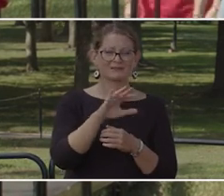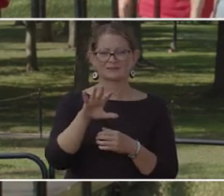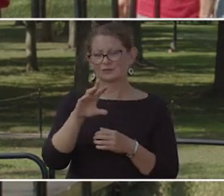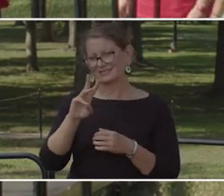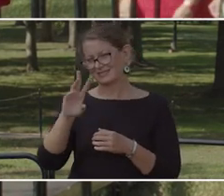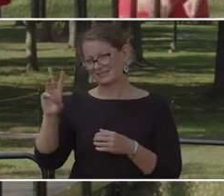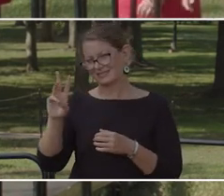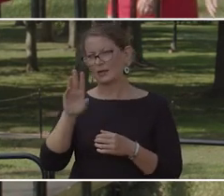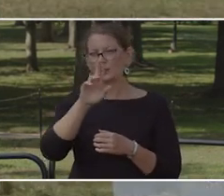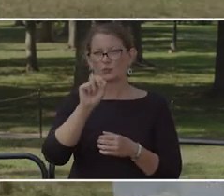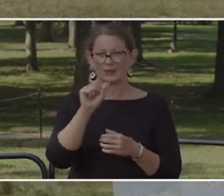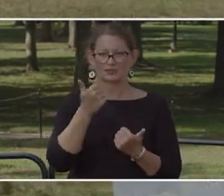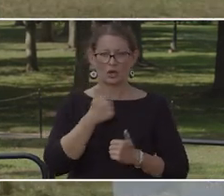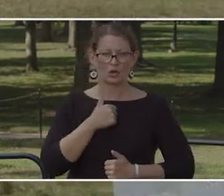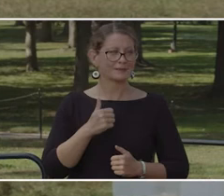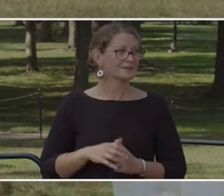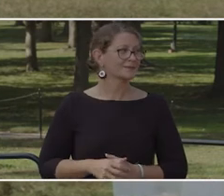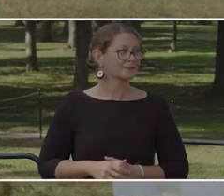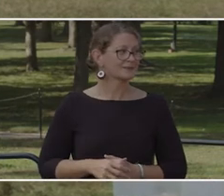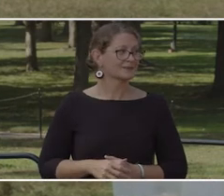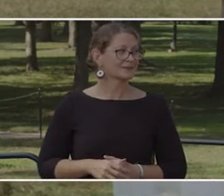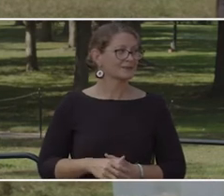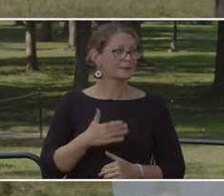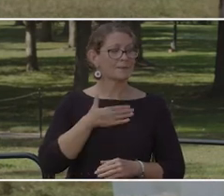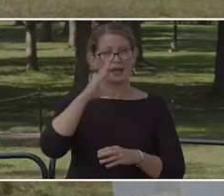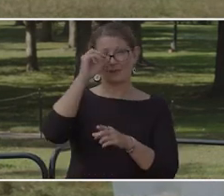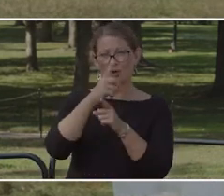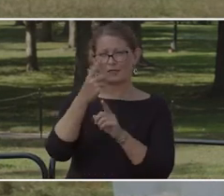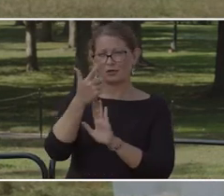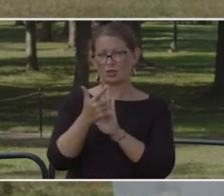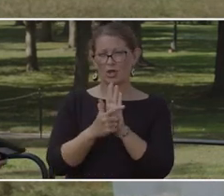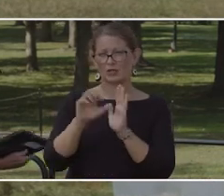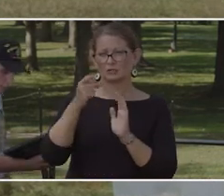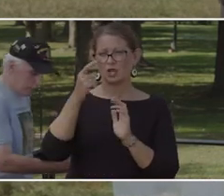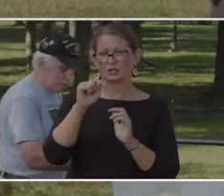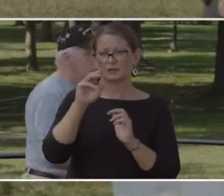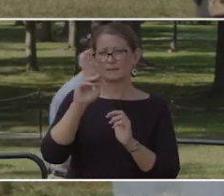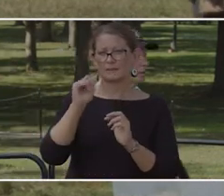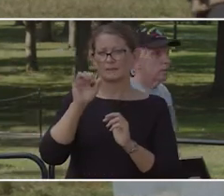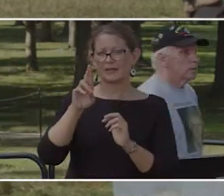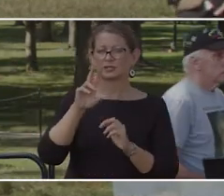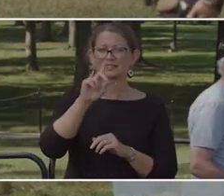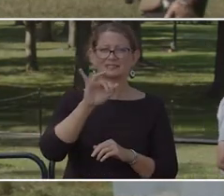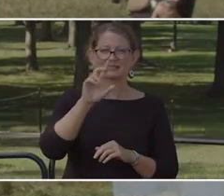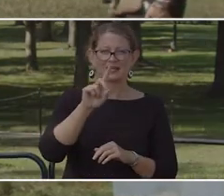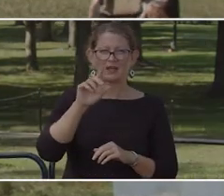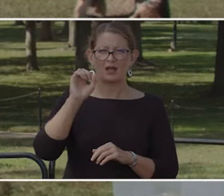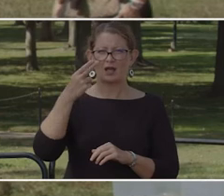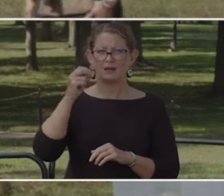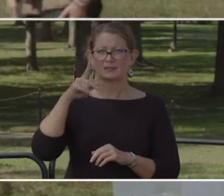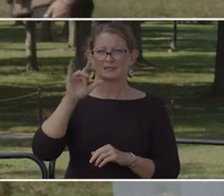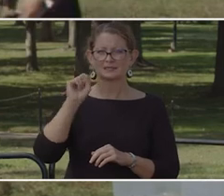1966, U.S. Army. My brother-in-law, Sergeant Major David Joe Hopeditz, U.S. Army